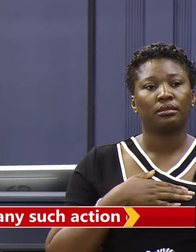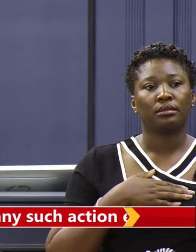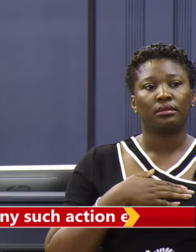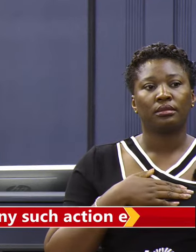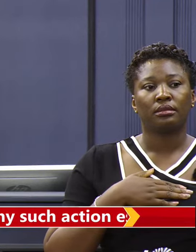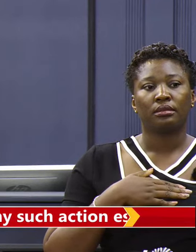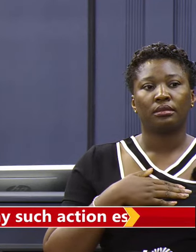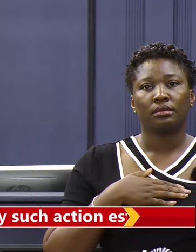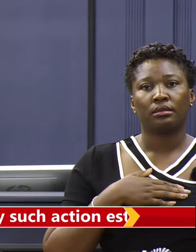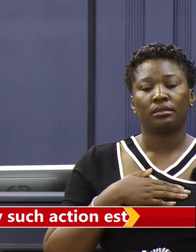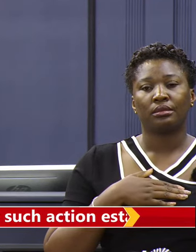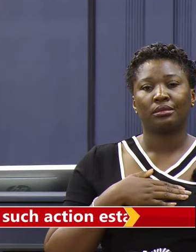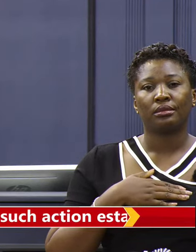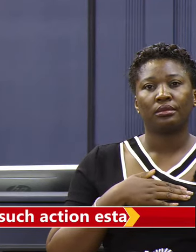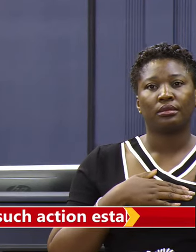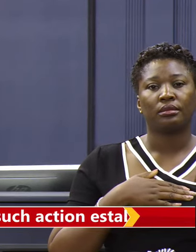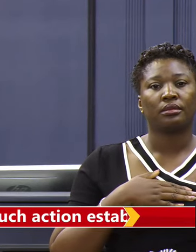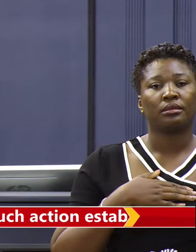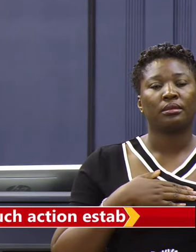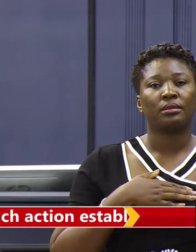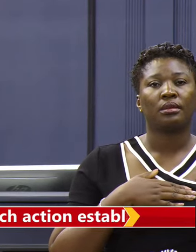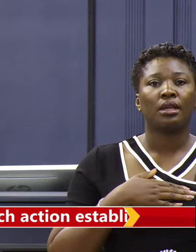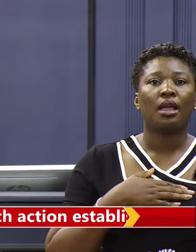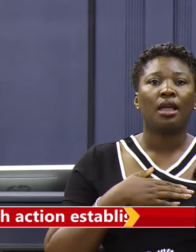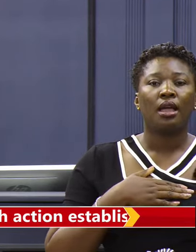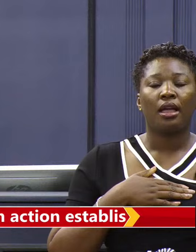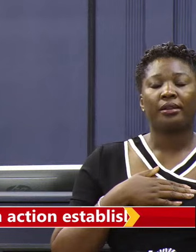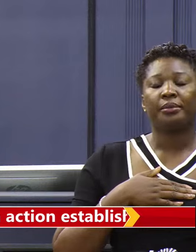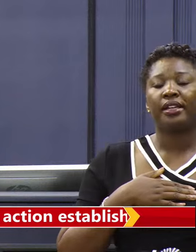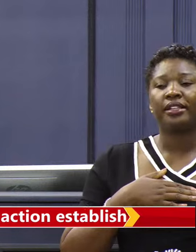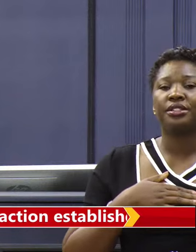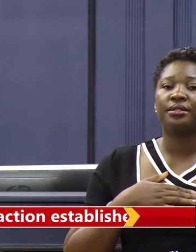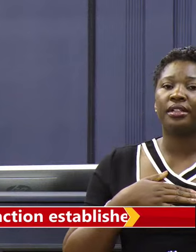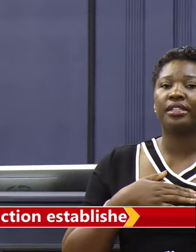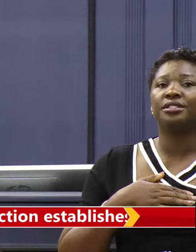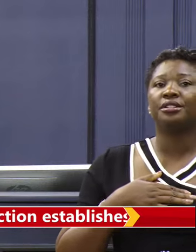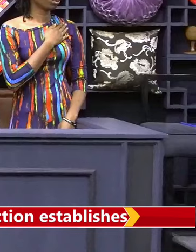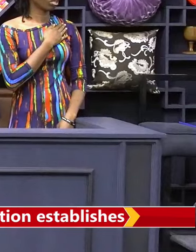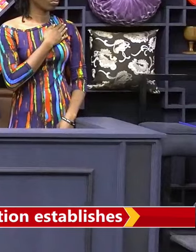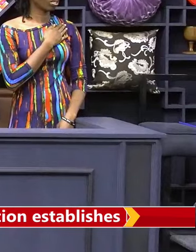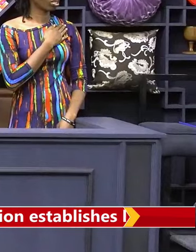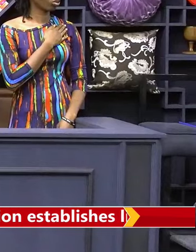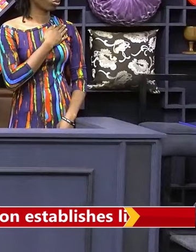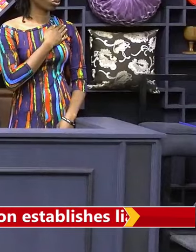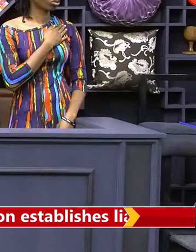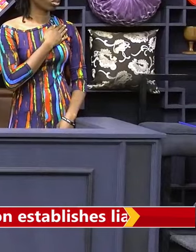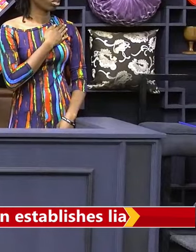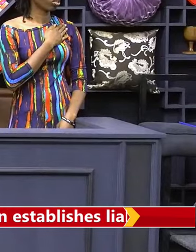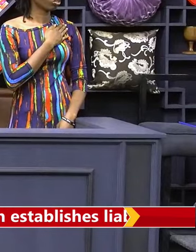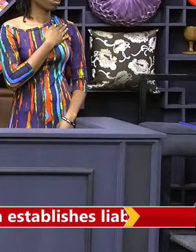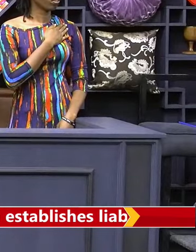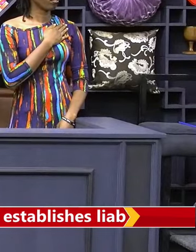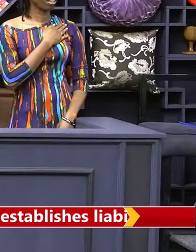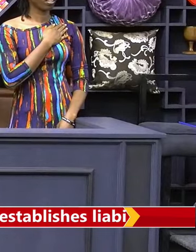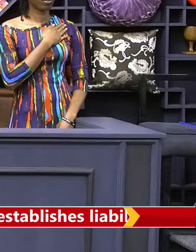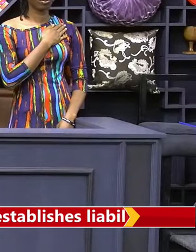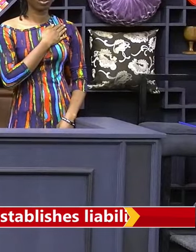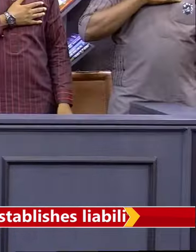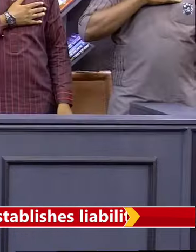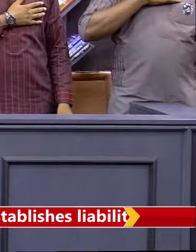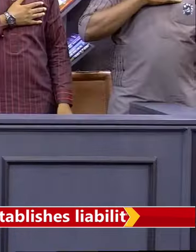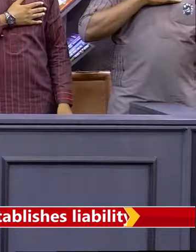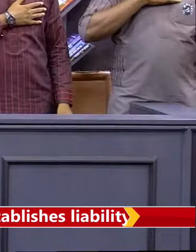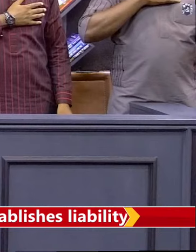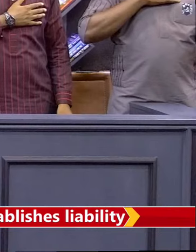three. One, two, three, go. I pledge to Nigeria, my country, to be